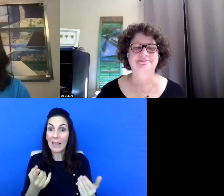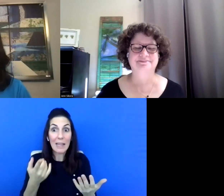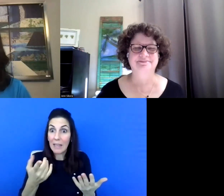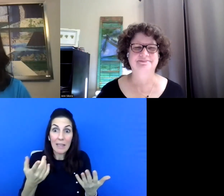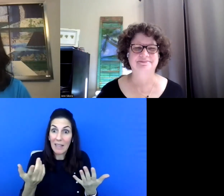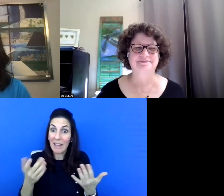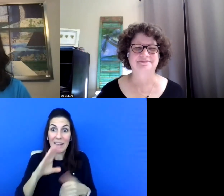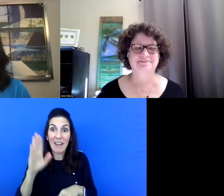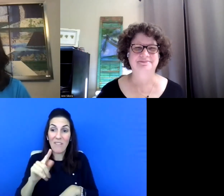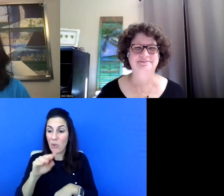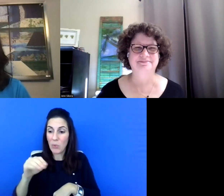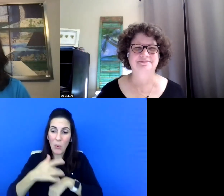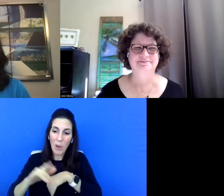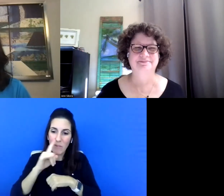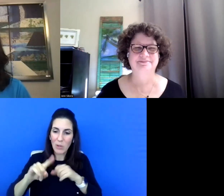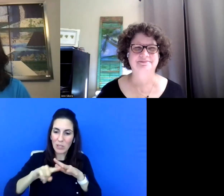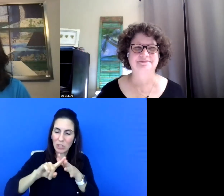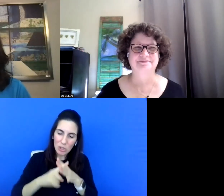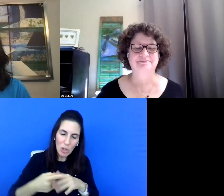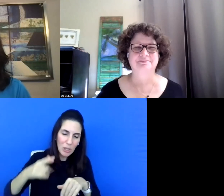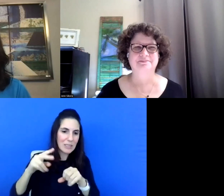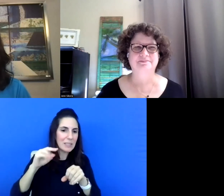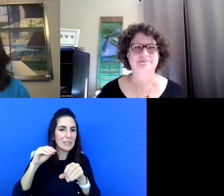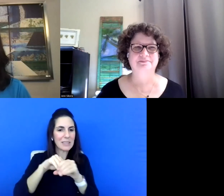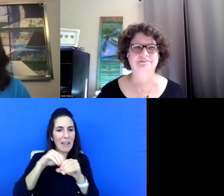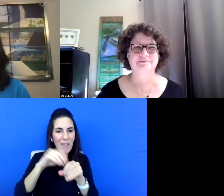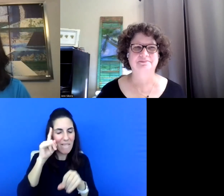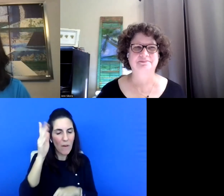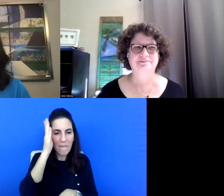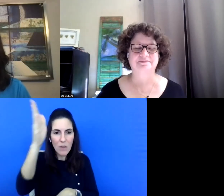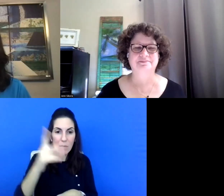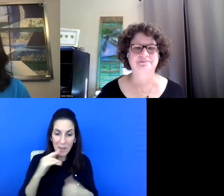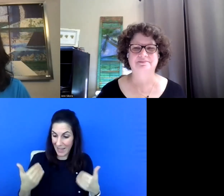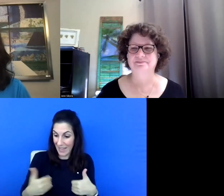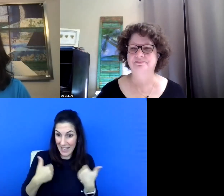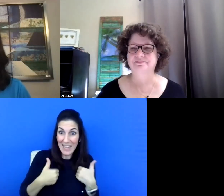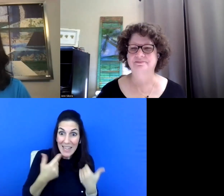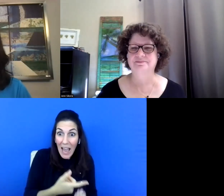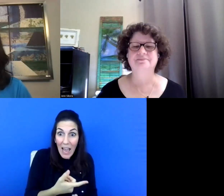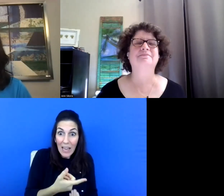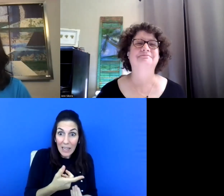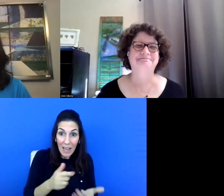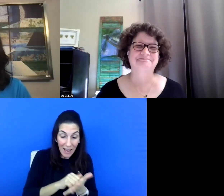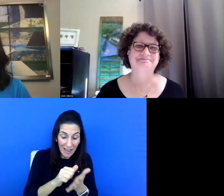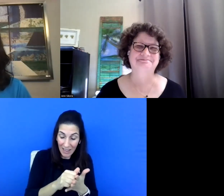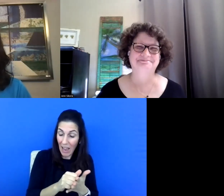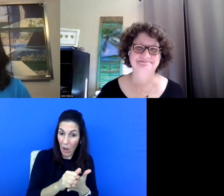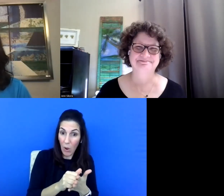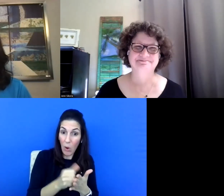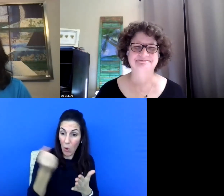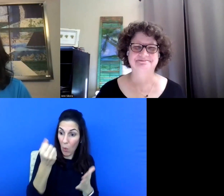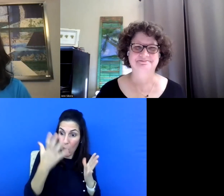for the future. I know John touched on this in the beginning. Our youngest account holder is just 6 months old, and our oldest is